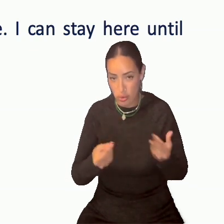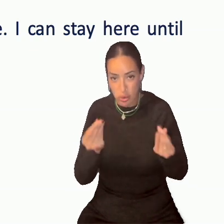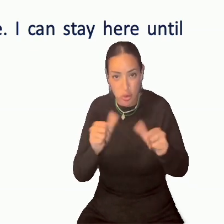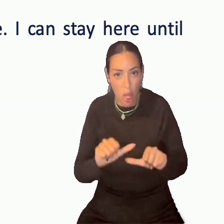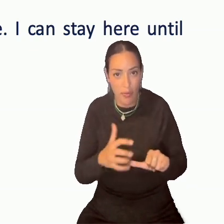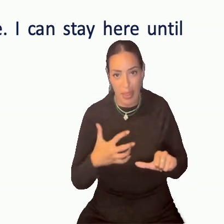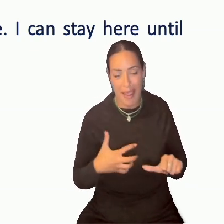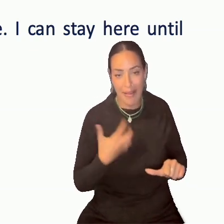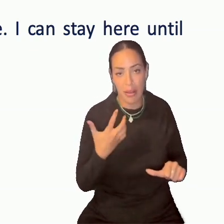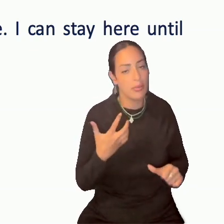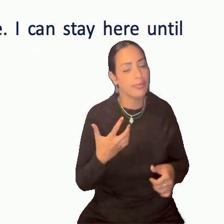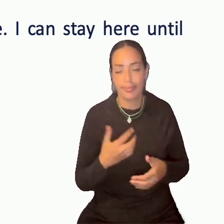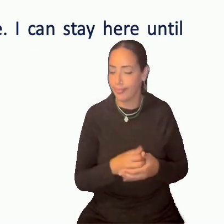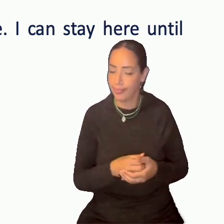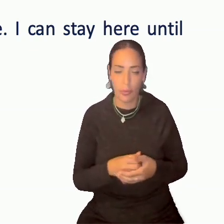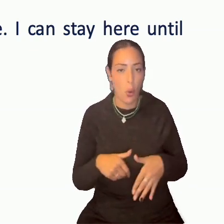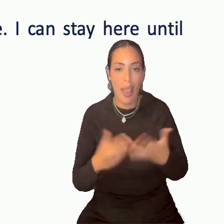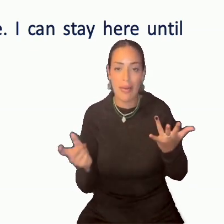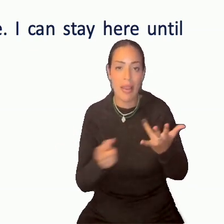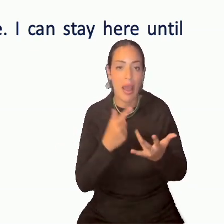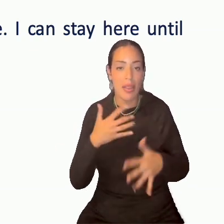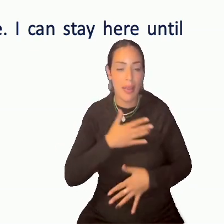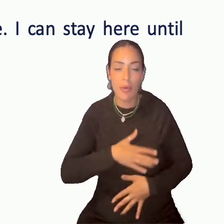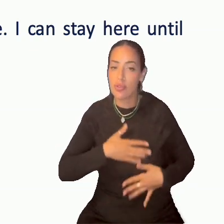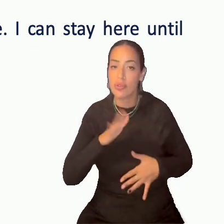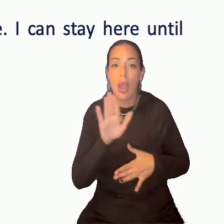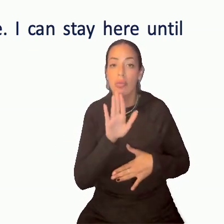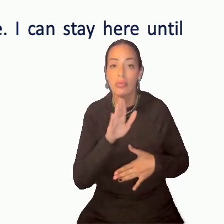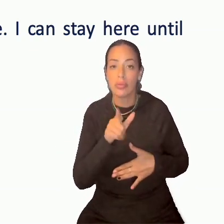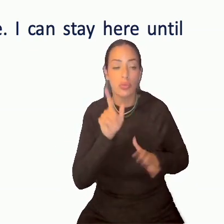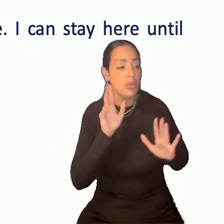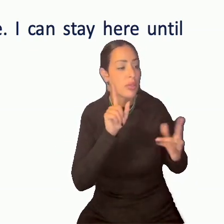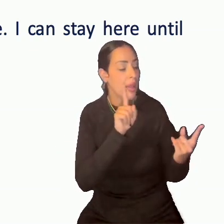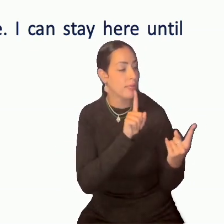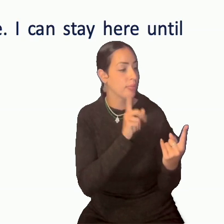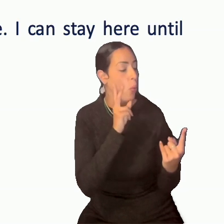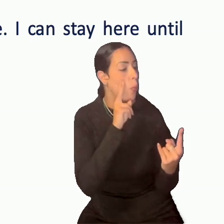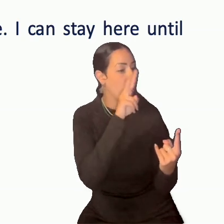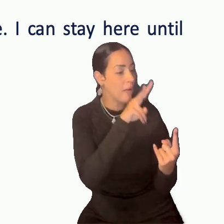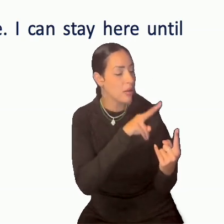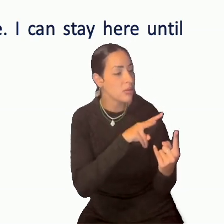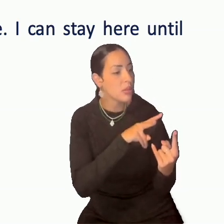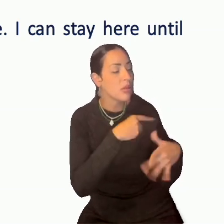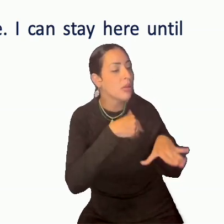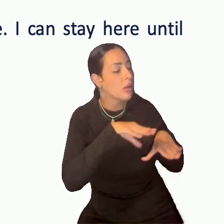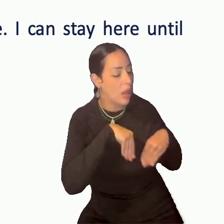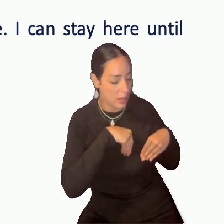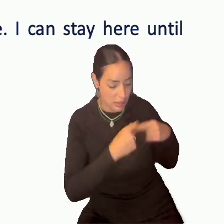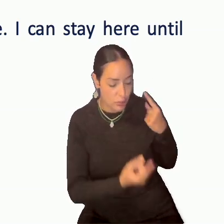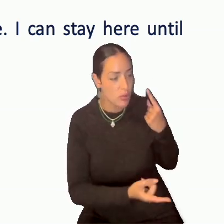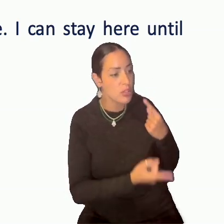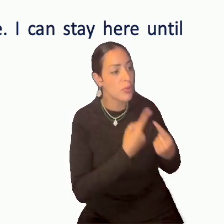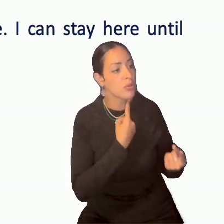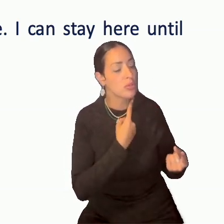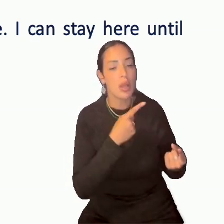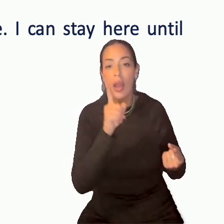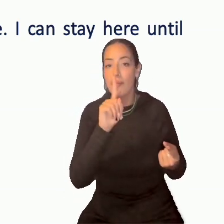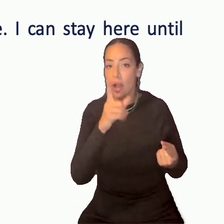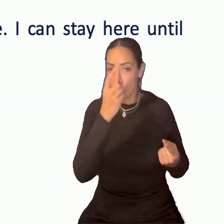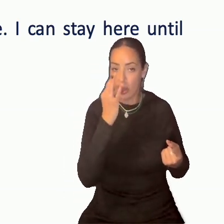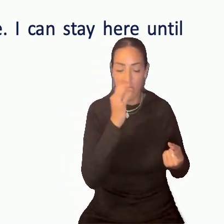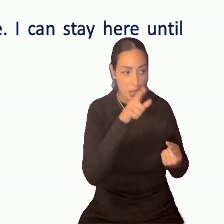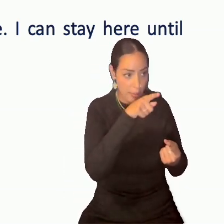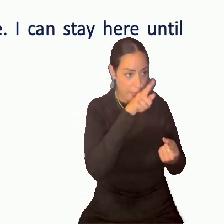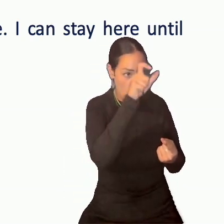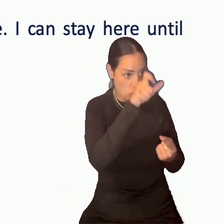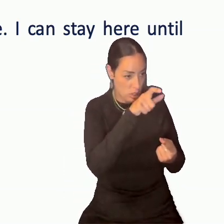anger, or indeed any other emotion, only to bear witness, stay present and accept the response. However, you can ask someone what